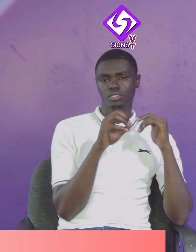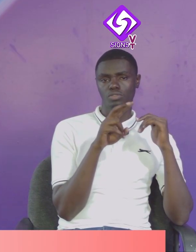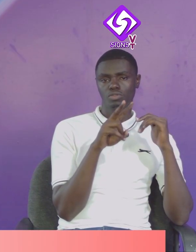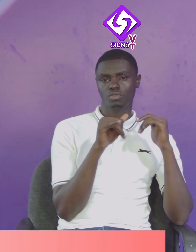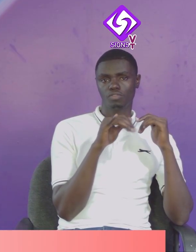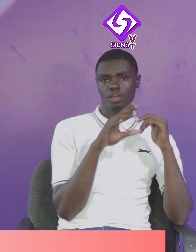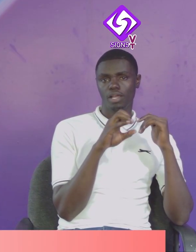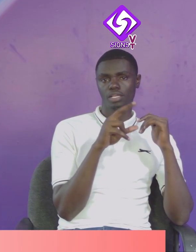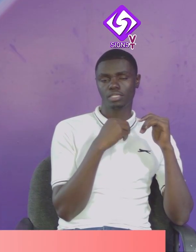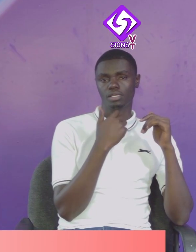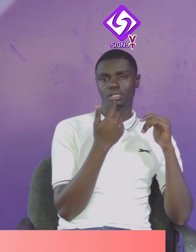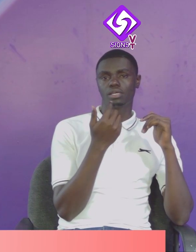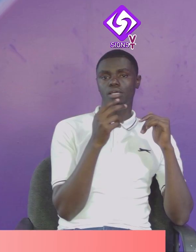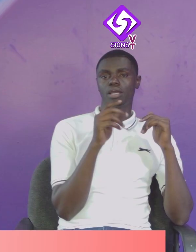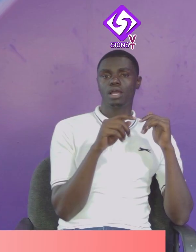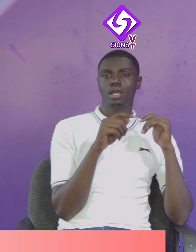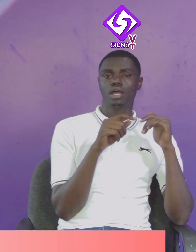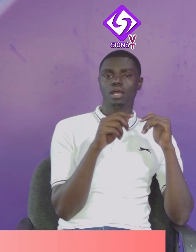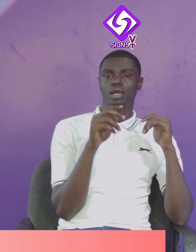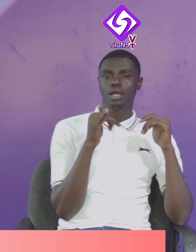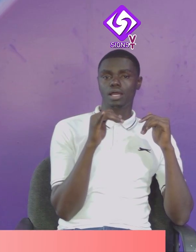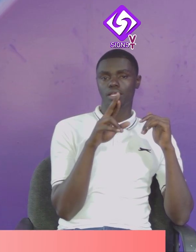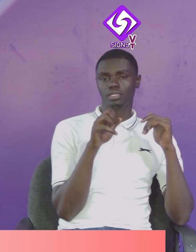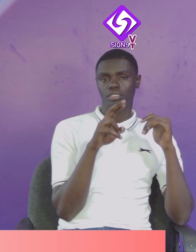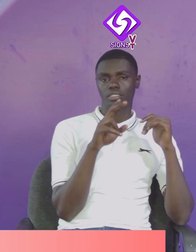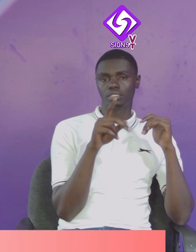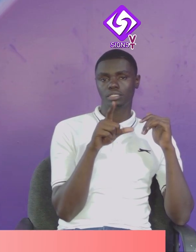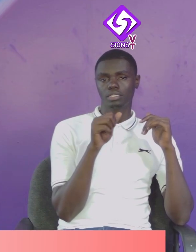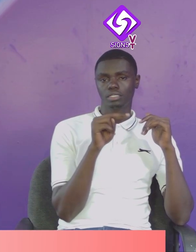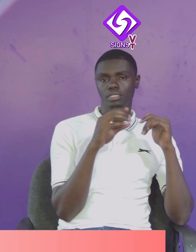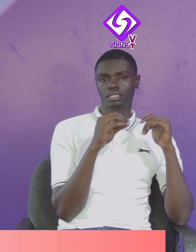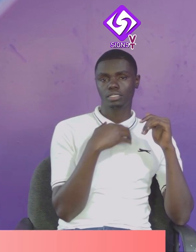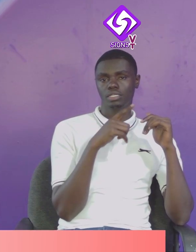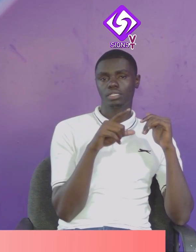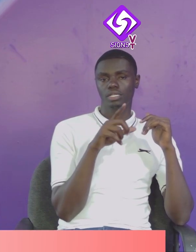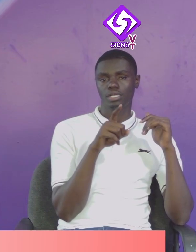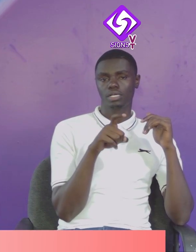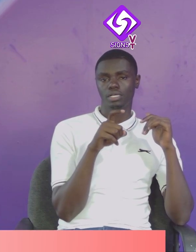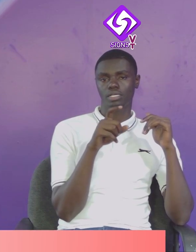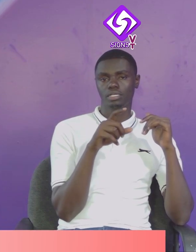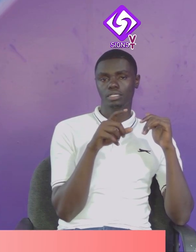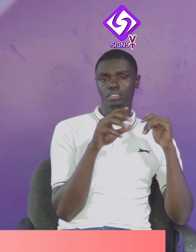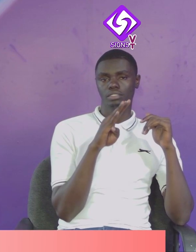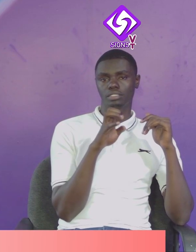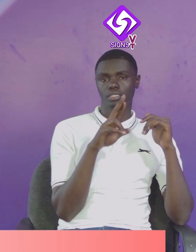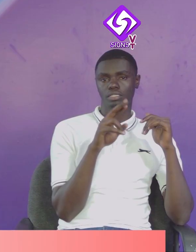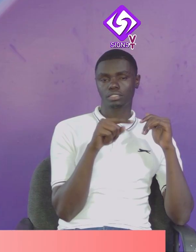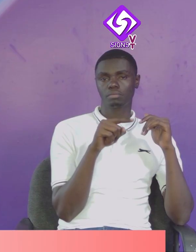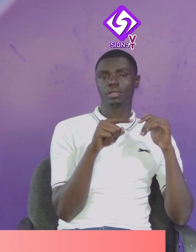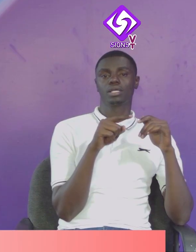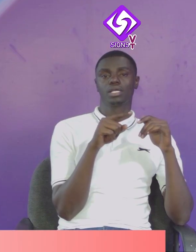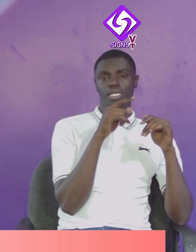and Luxembourg. Right. I don't see any of the teams being a competitor to Germany. Germany is a big boy in this